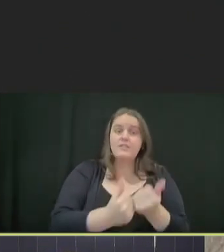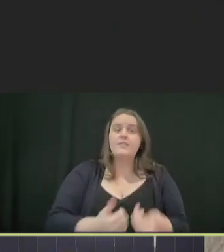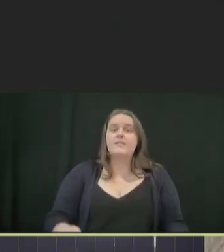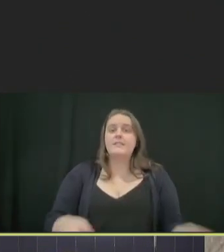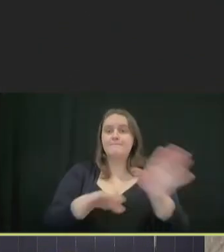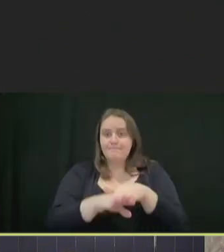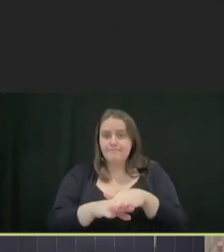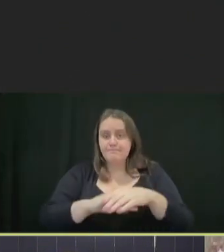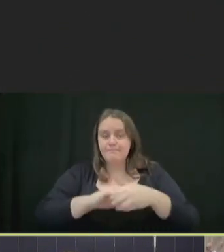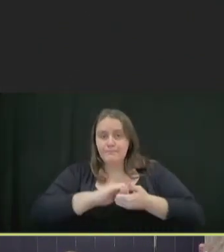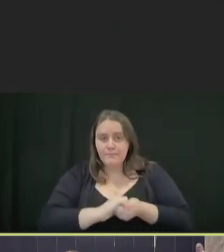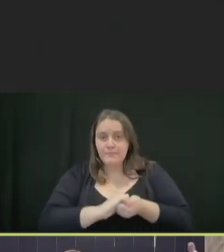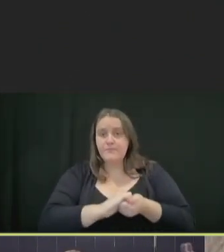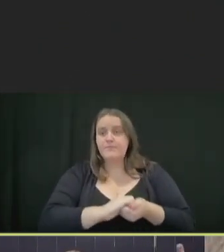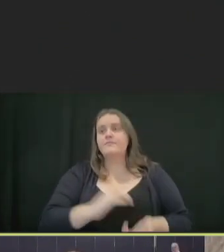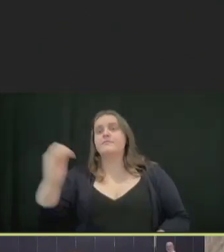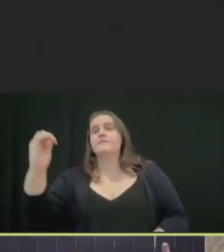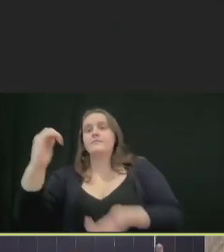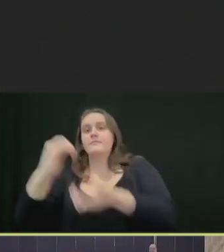So thoughts here?